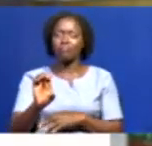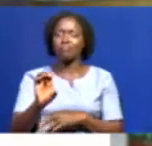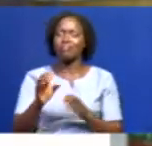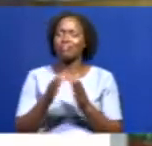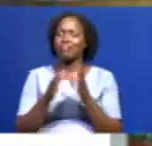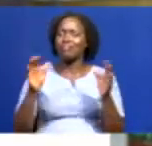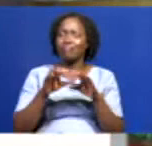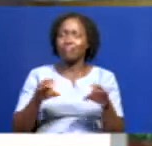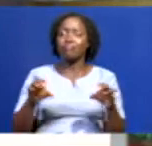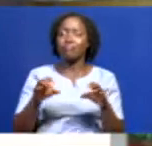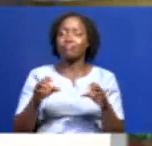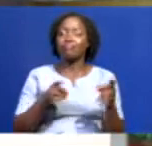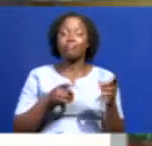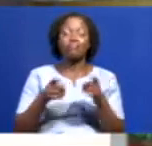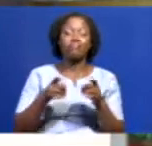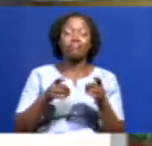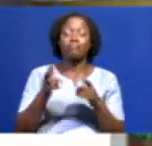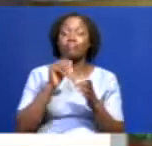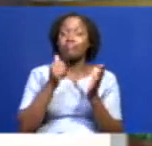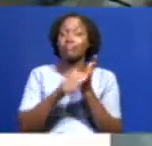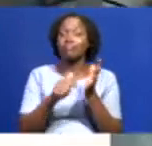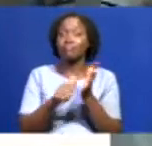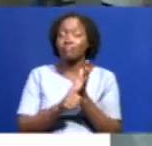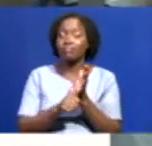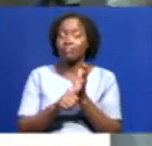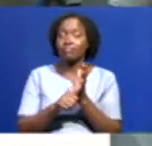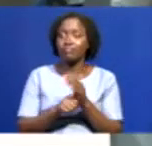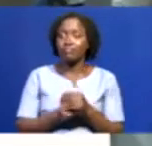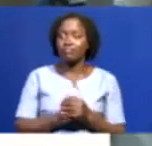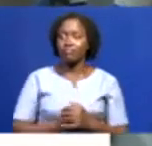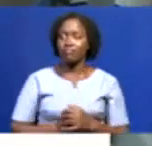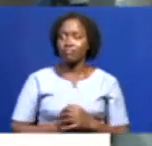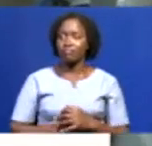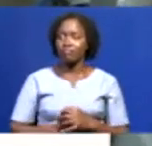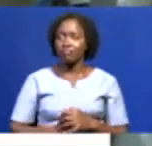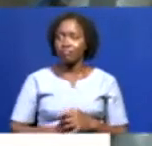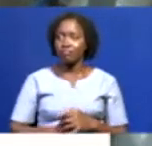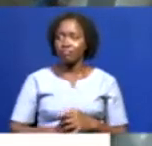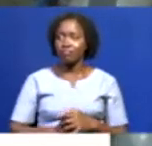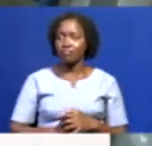water scarcity issues in the region. Betty Kiptum, Prime Edition.